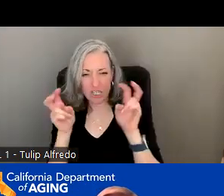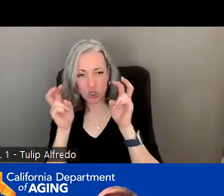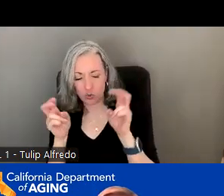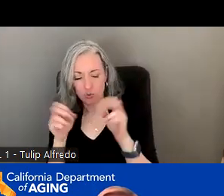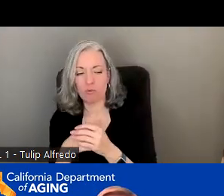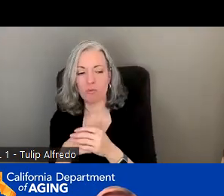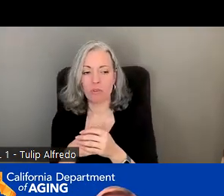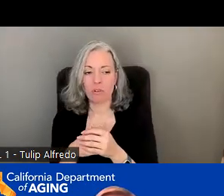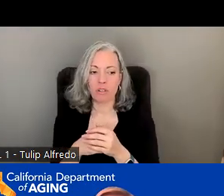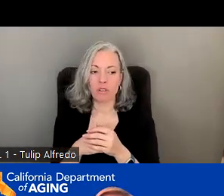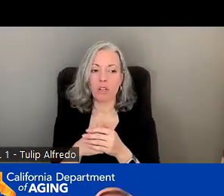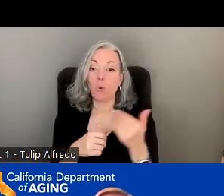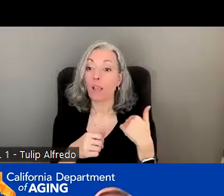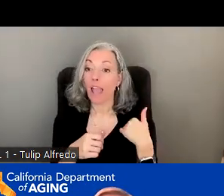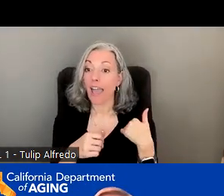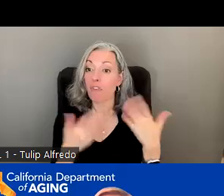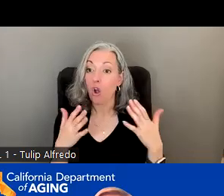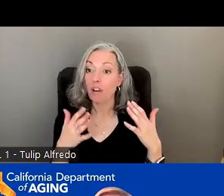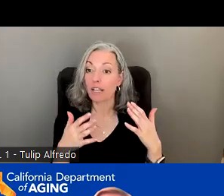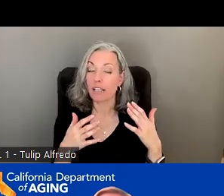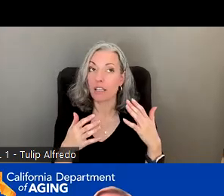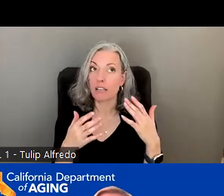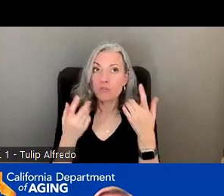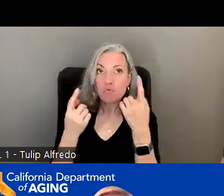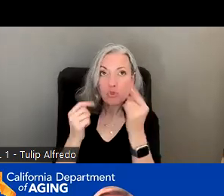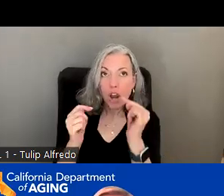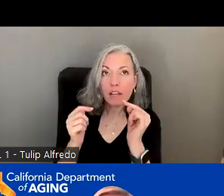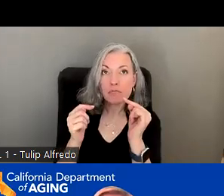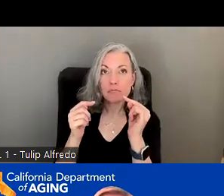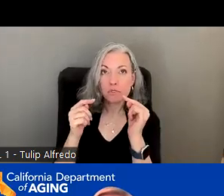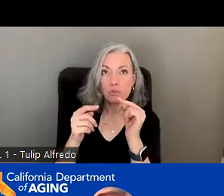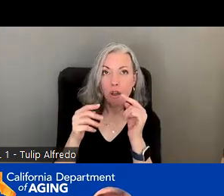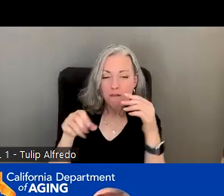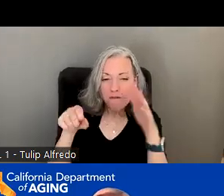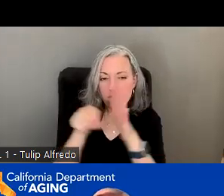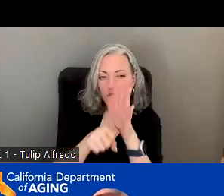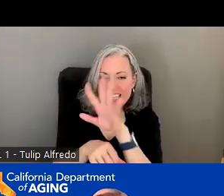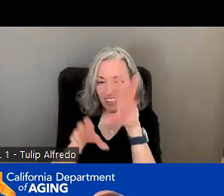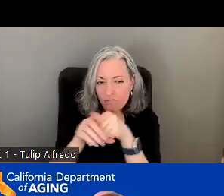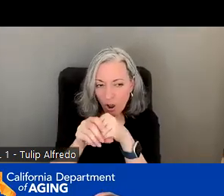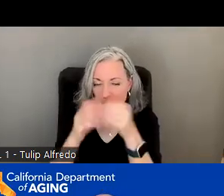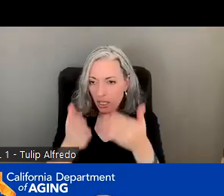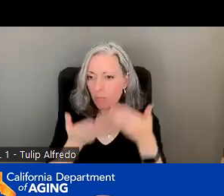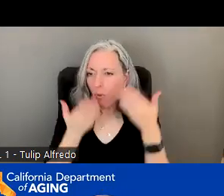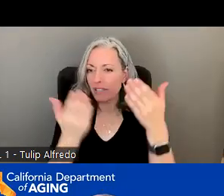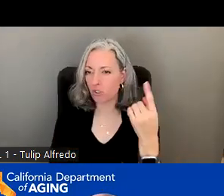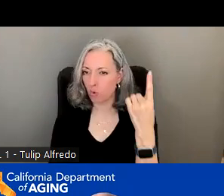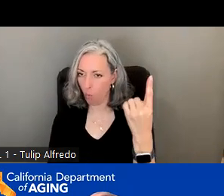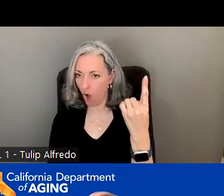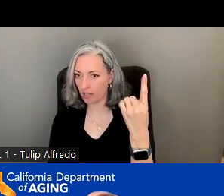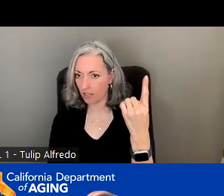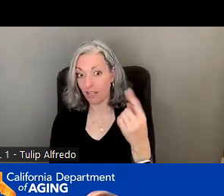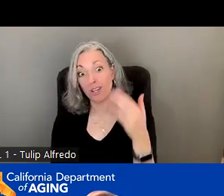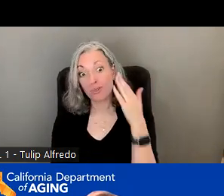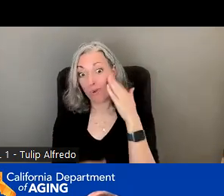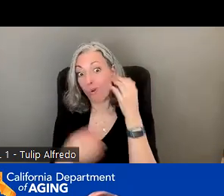Plan for Aging and how we can be full participants in Proposition 1. So that's a lot. I wanted